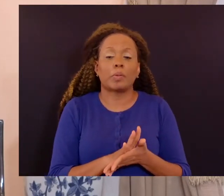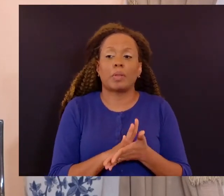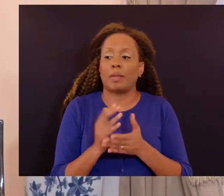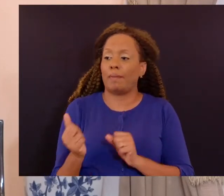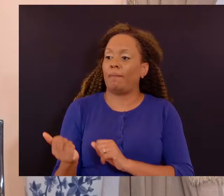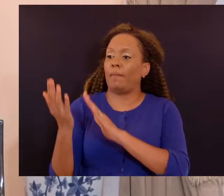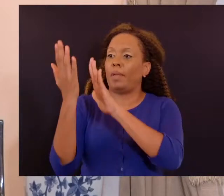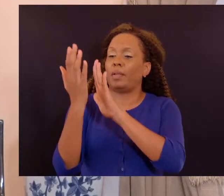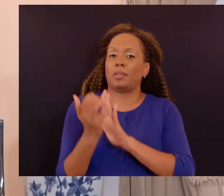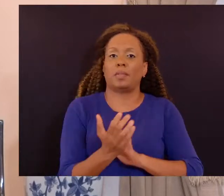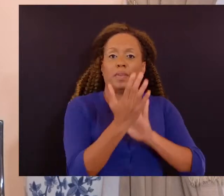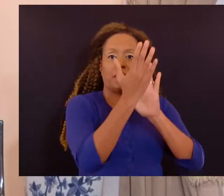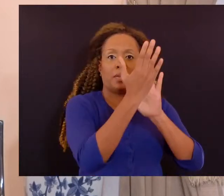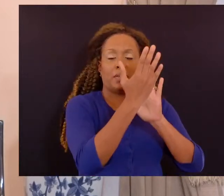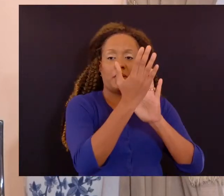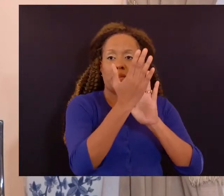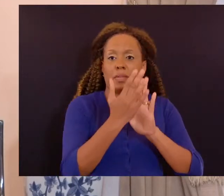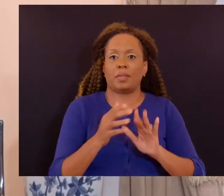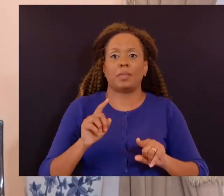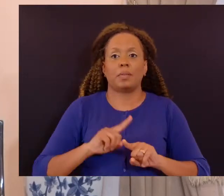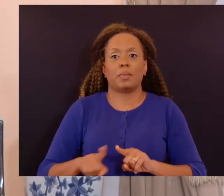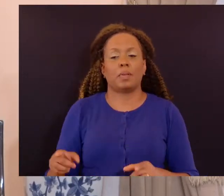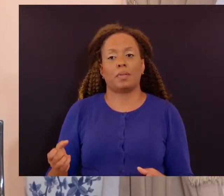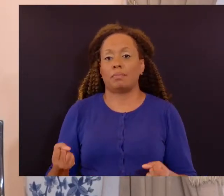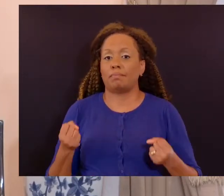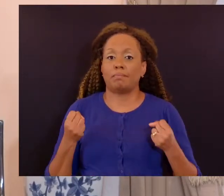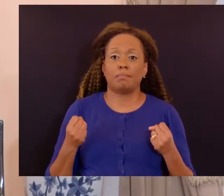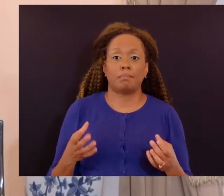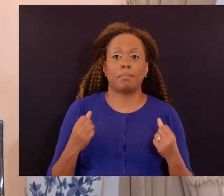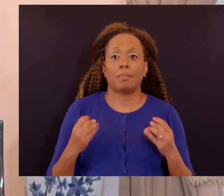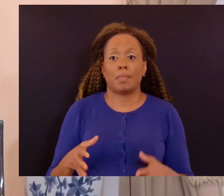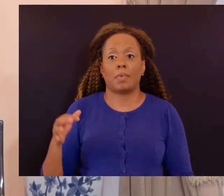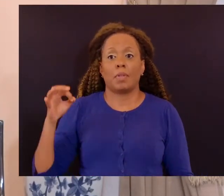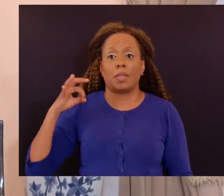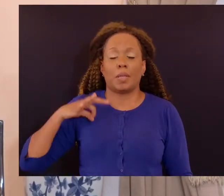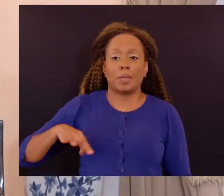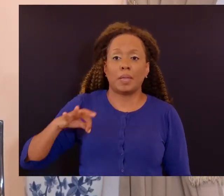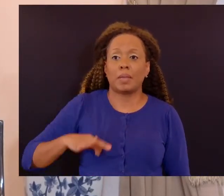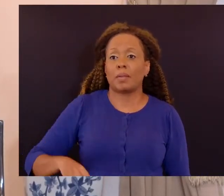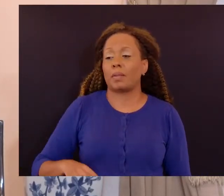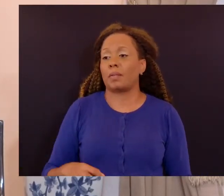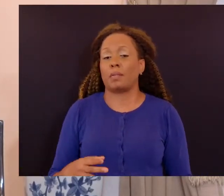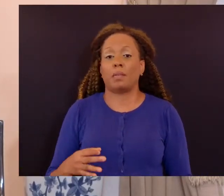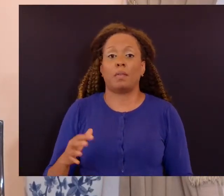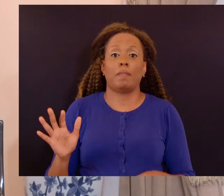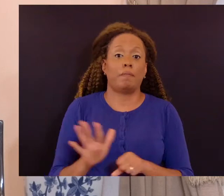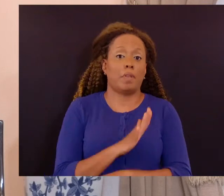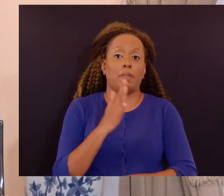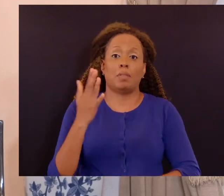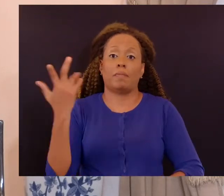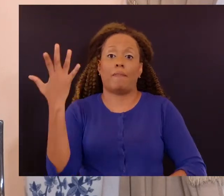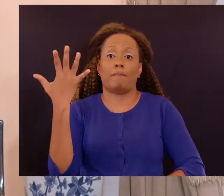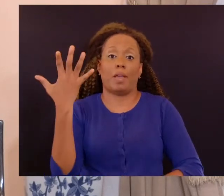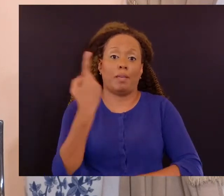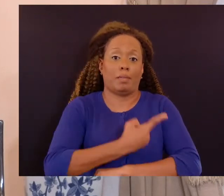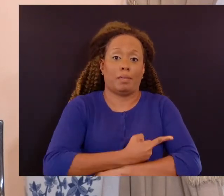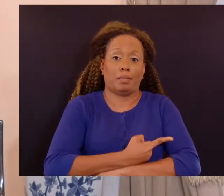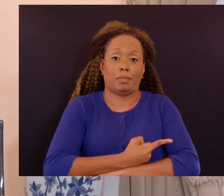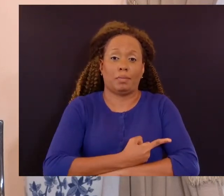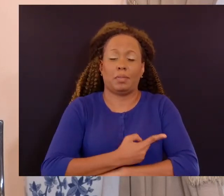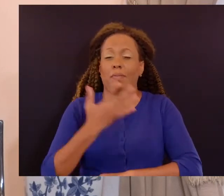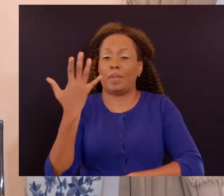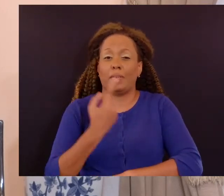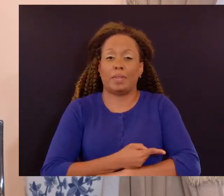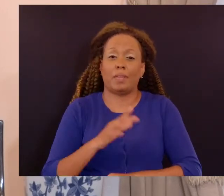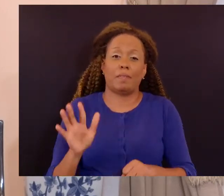face-to-face some days, but the truth is many of them would benefit from having 5 days at school, and I really pray and hope that we can get to a